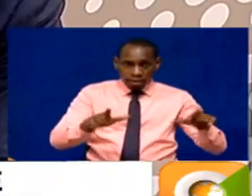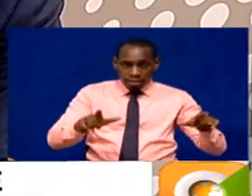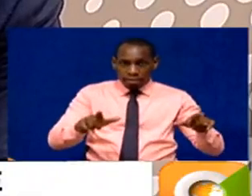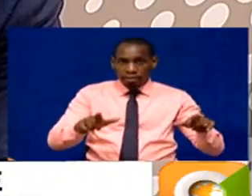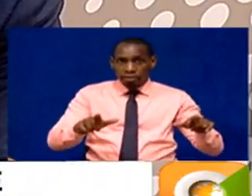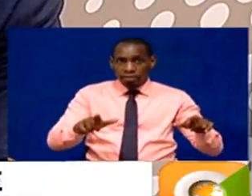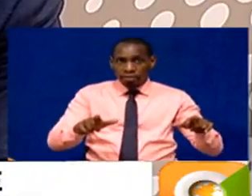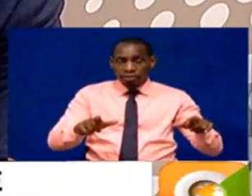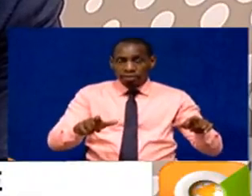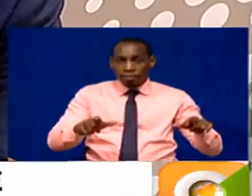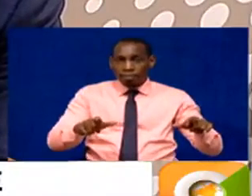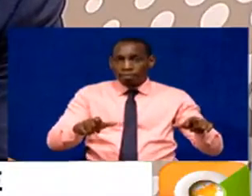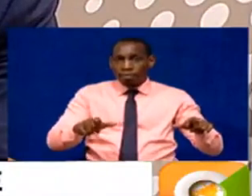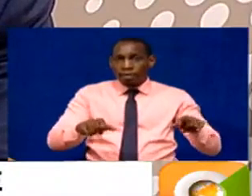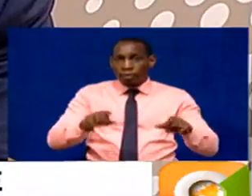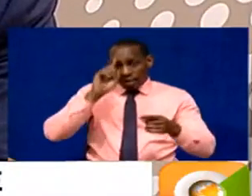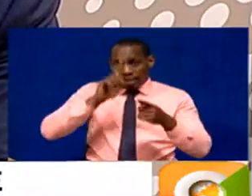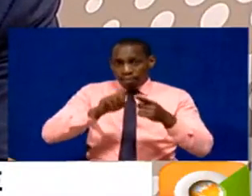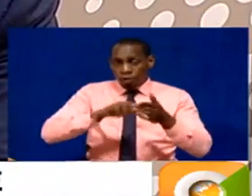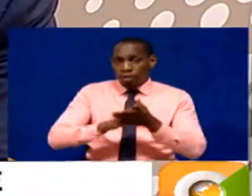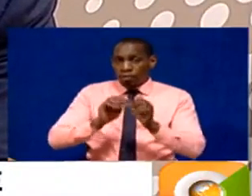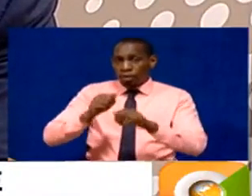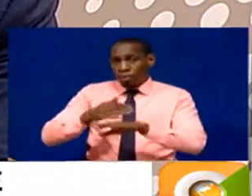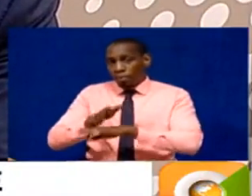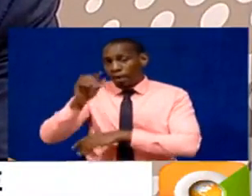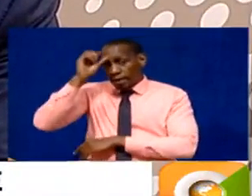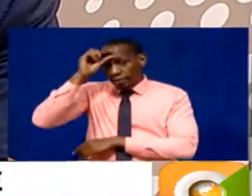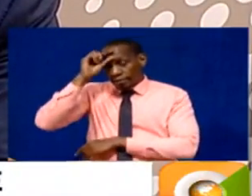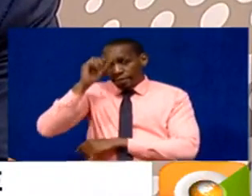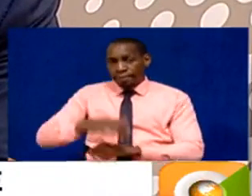somehow manage to get access to that land so that they can extort the government.